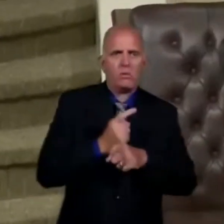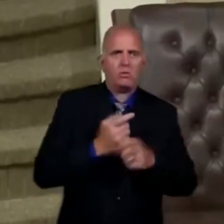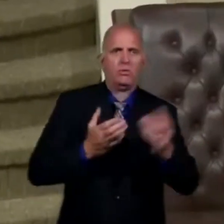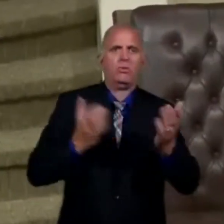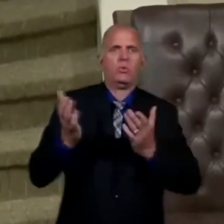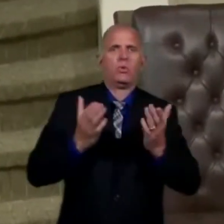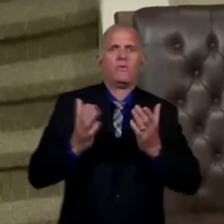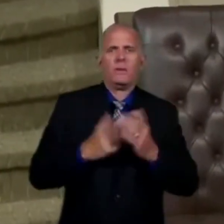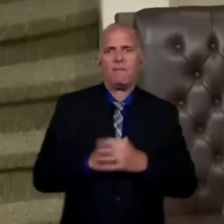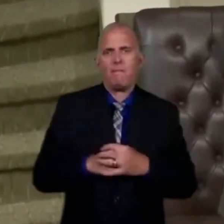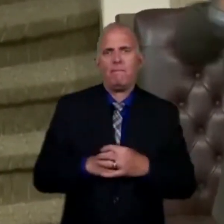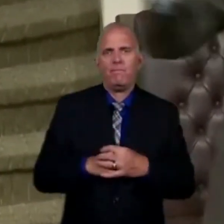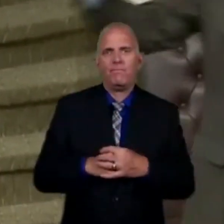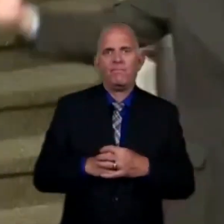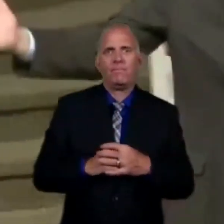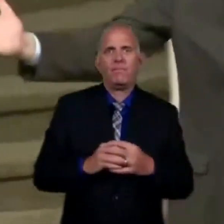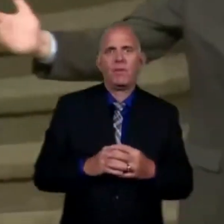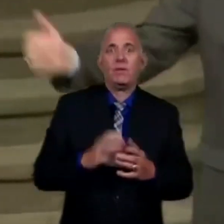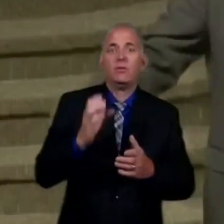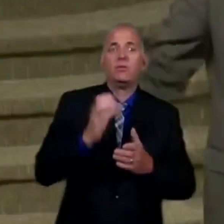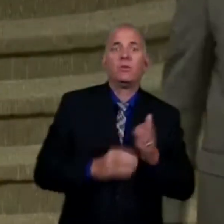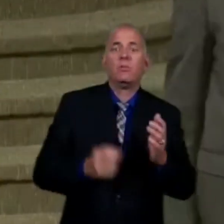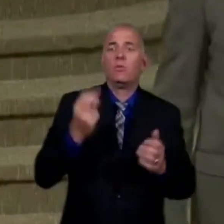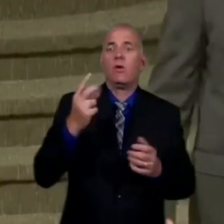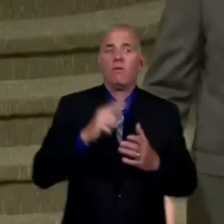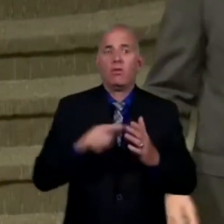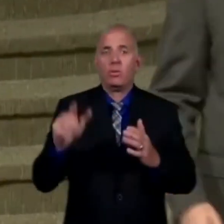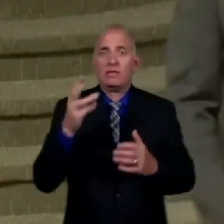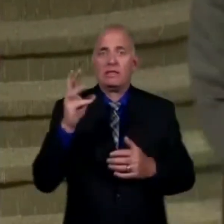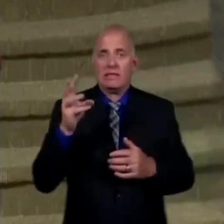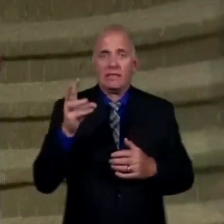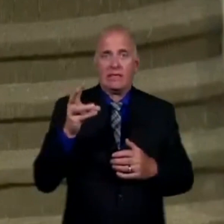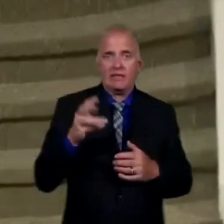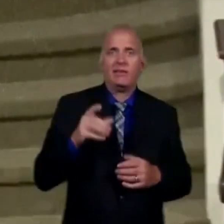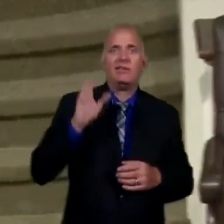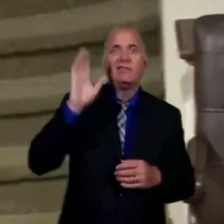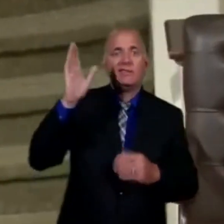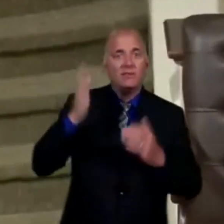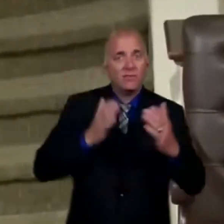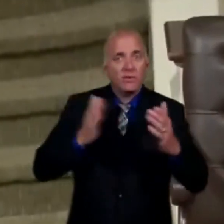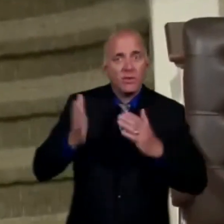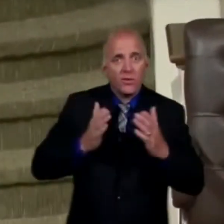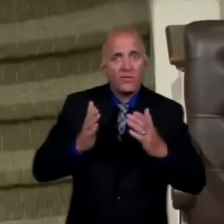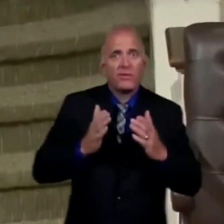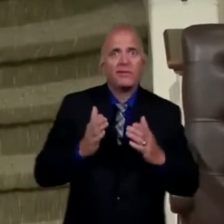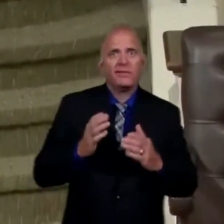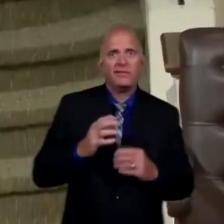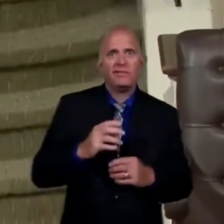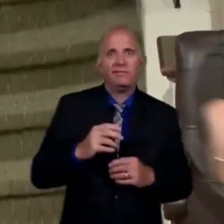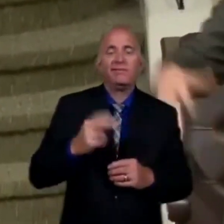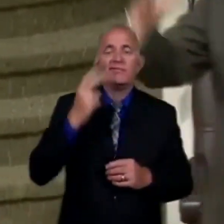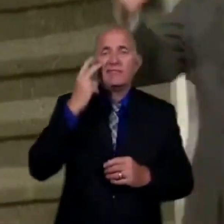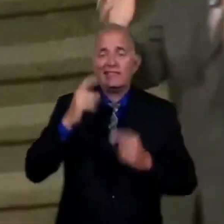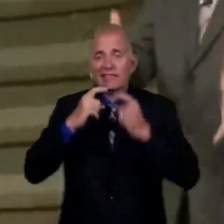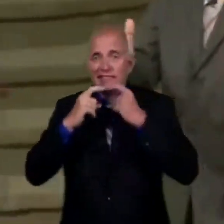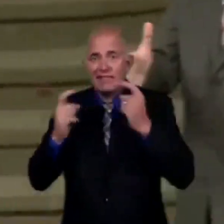service. And from chapters 12 through 16 is service. So you see the outline: sin,